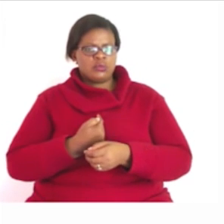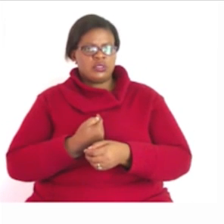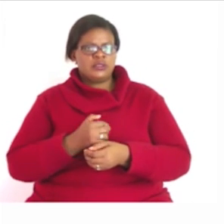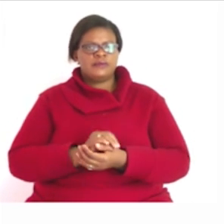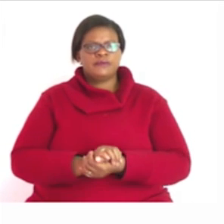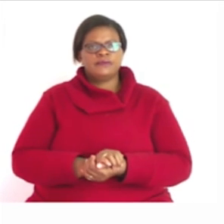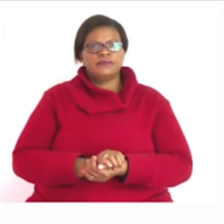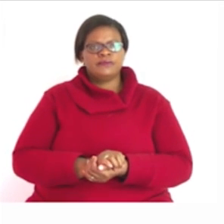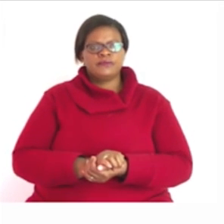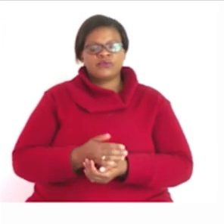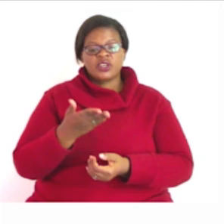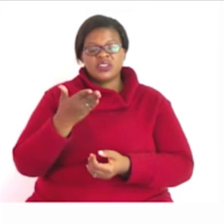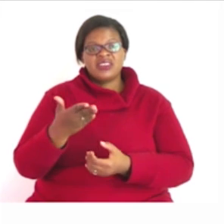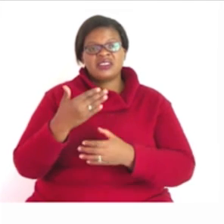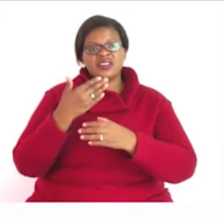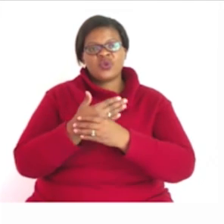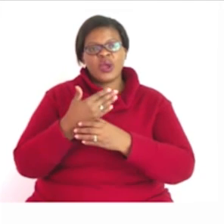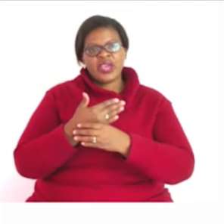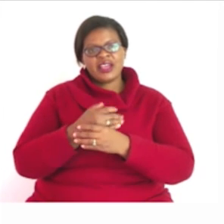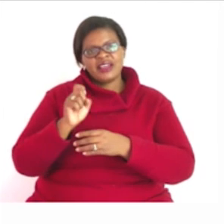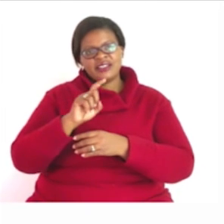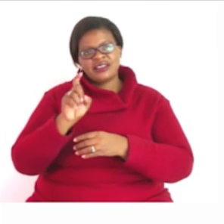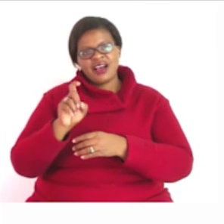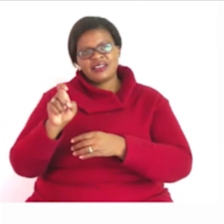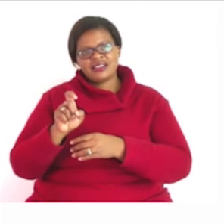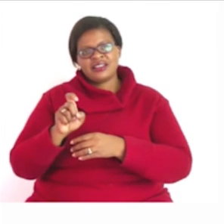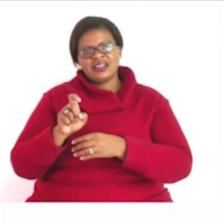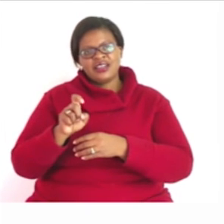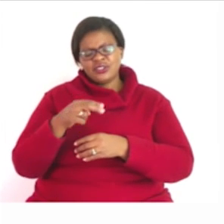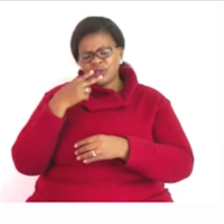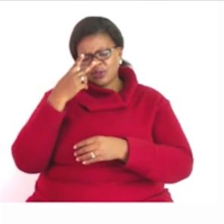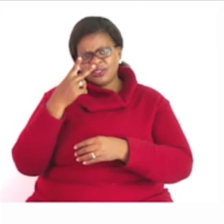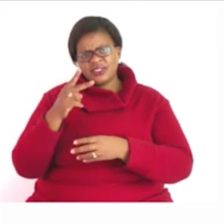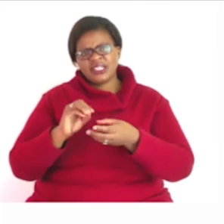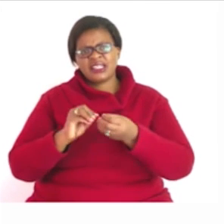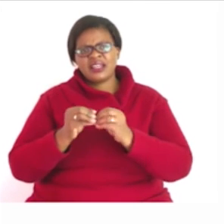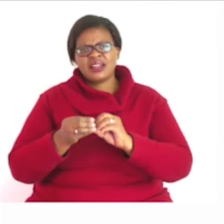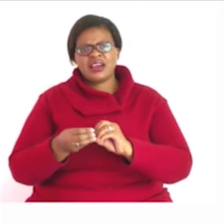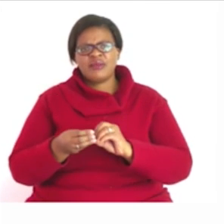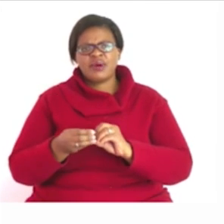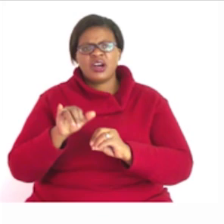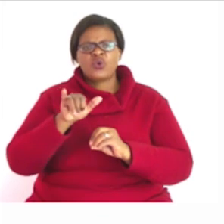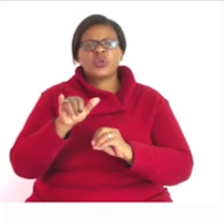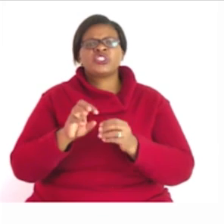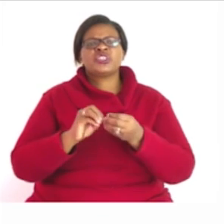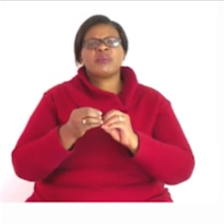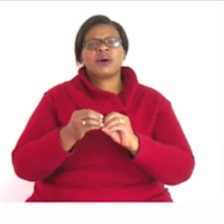This activity has to do with identifying the number. In other words, which number is speaking